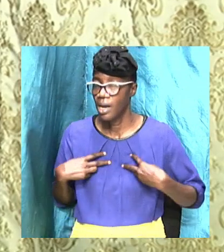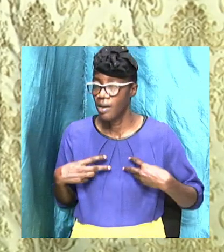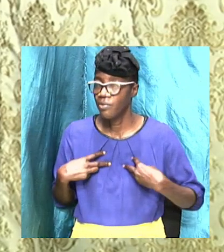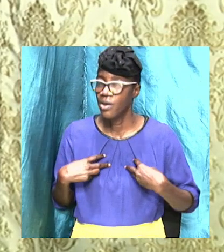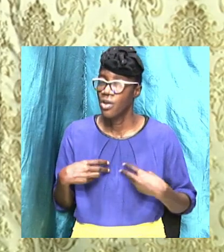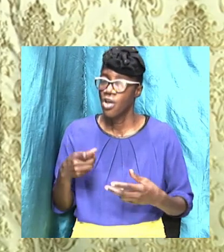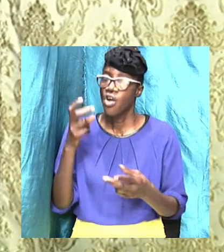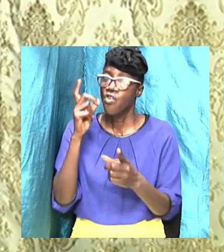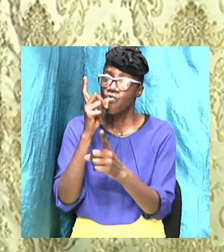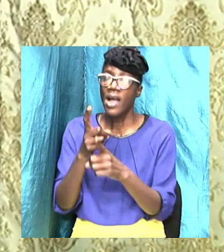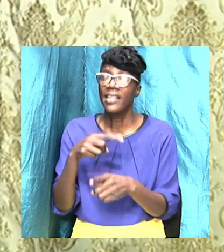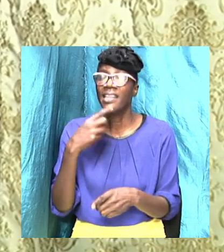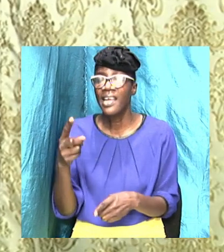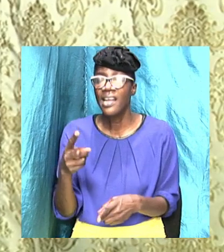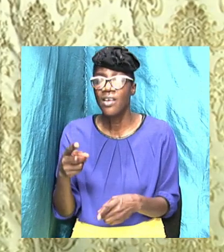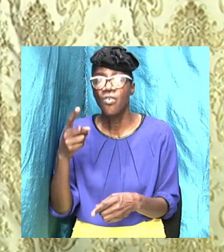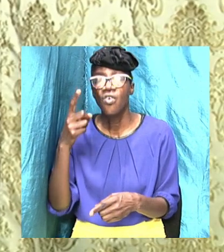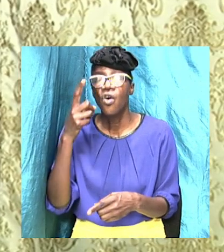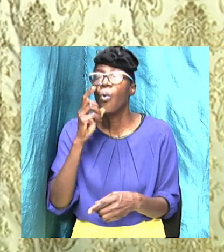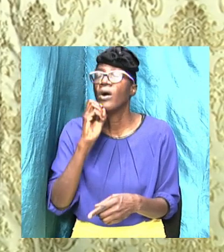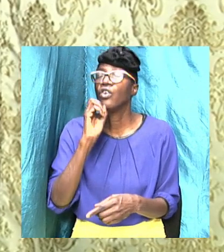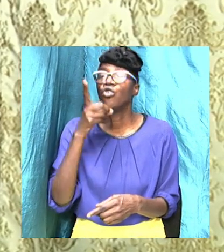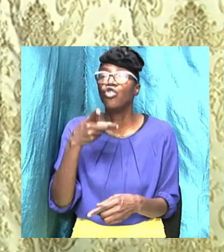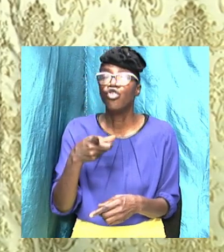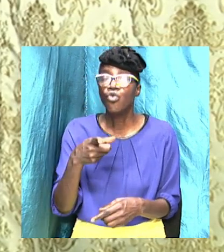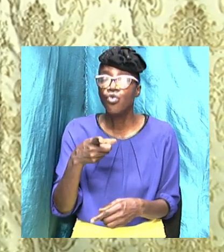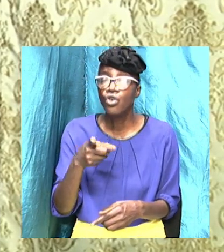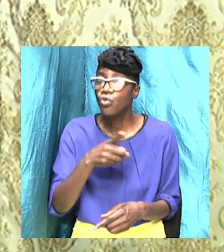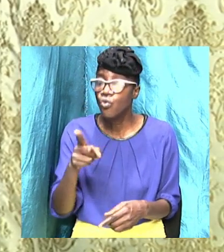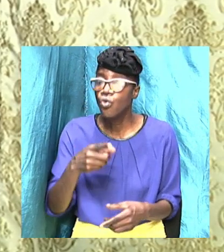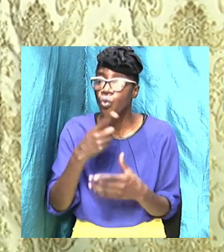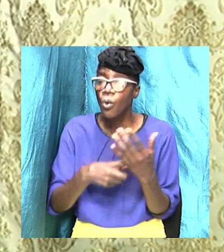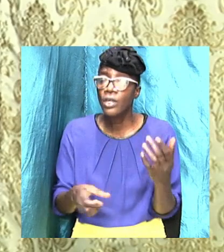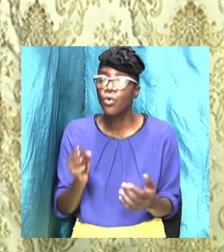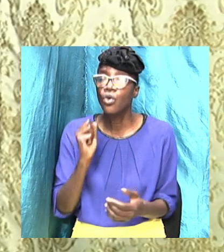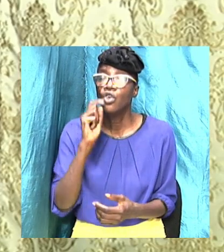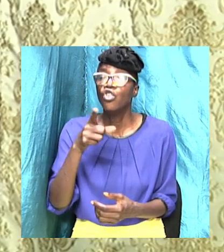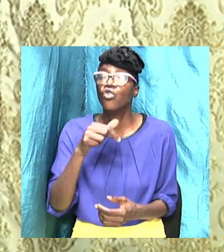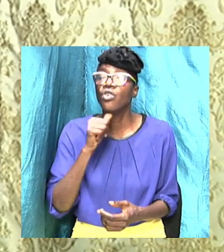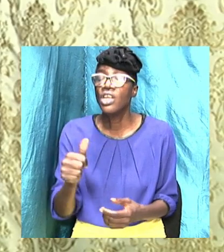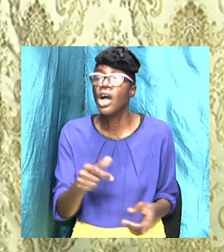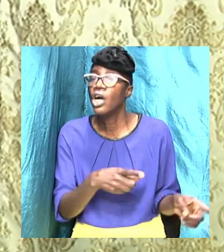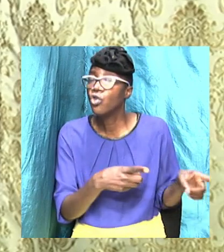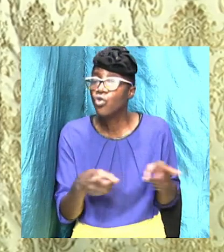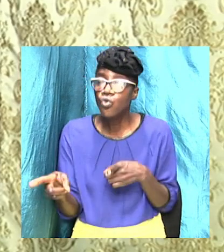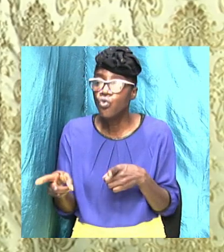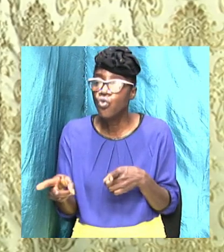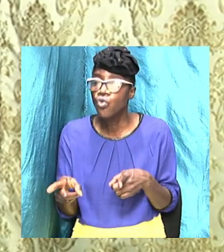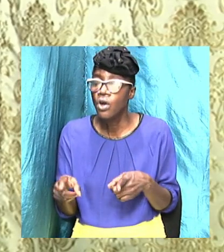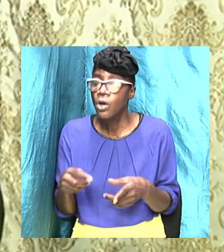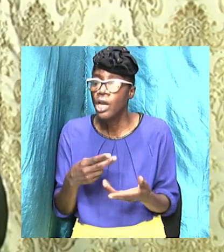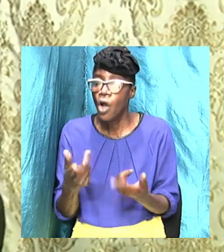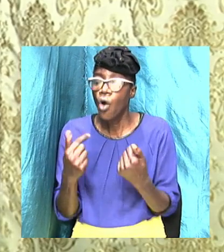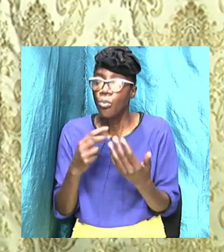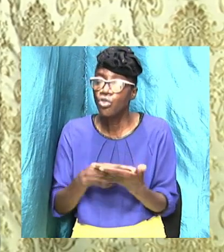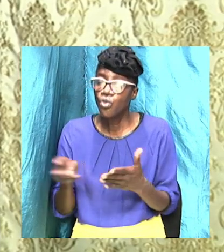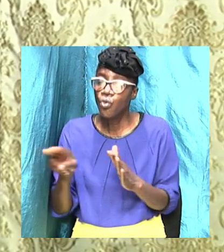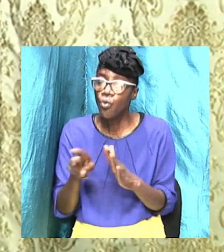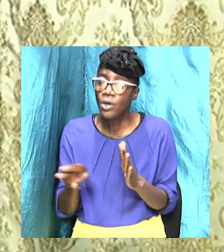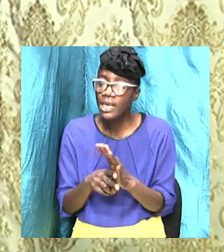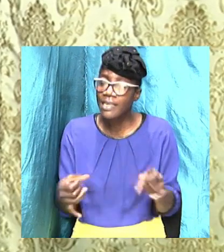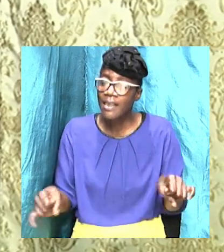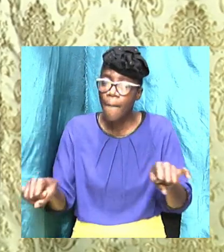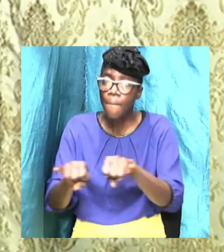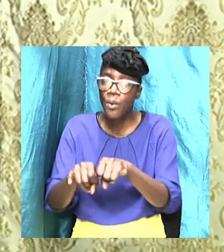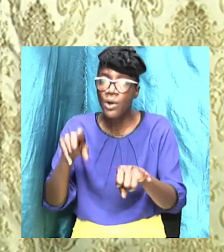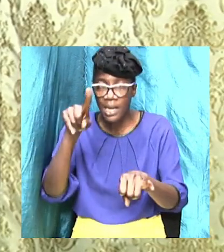should do and what you should not do. Amen. And when it comes to holiness, and that is why it's important, you have the Holy